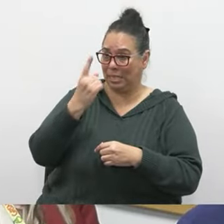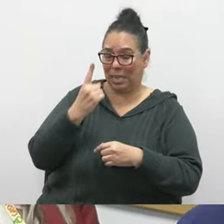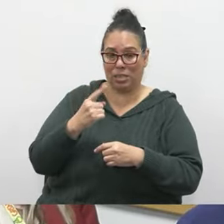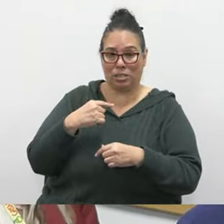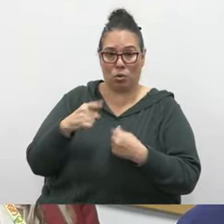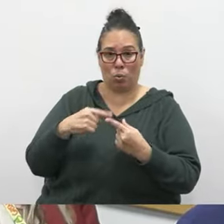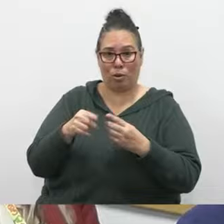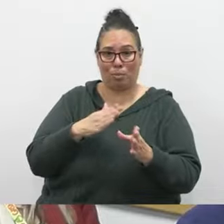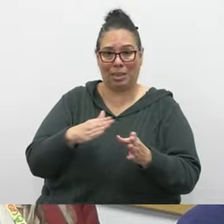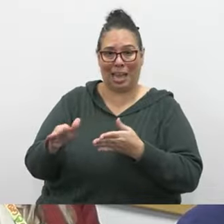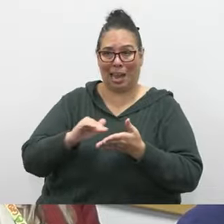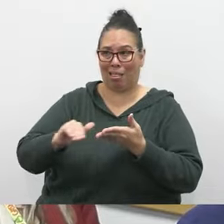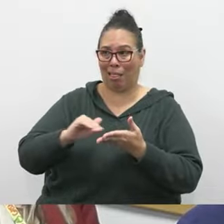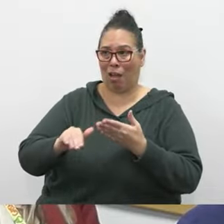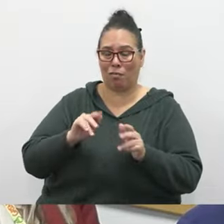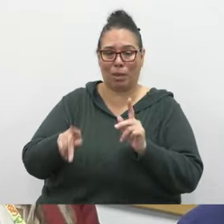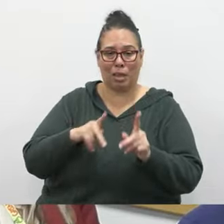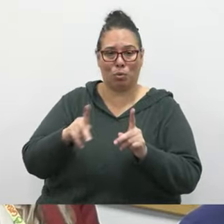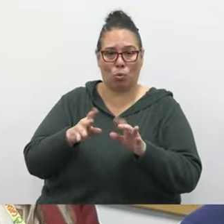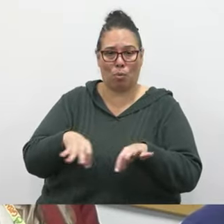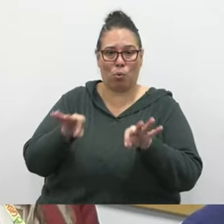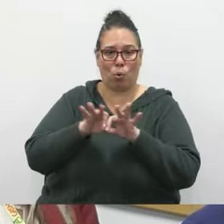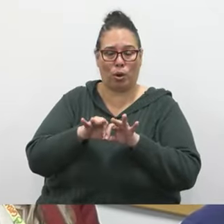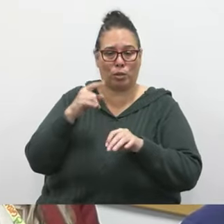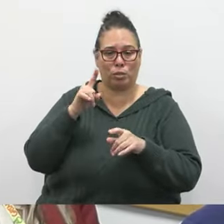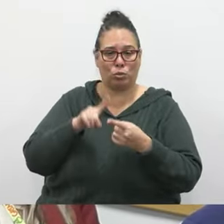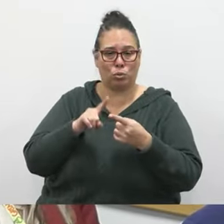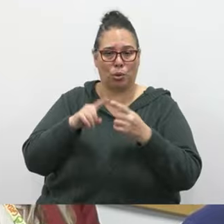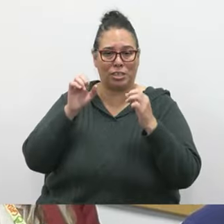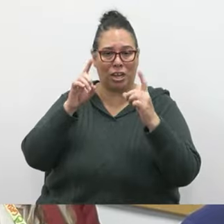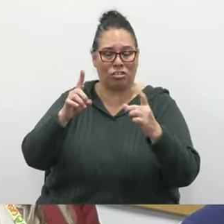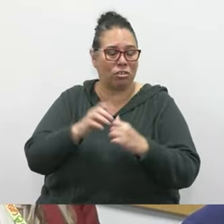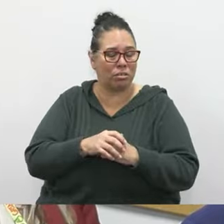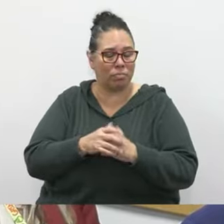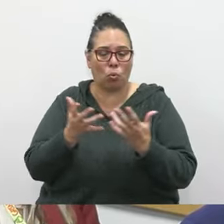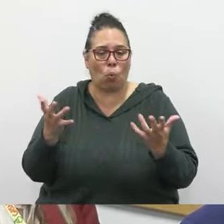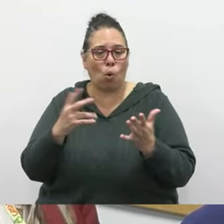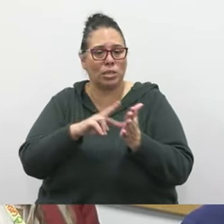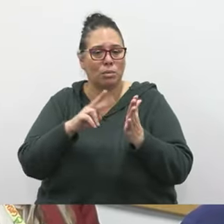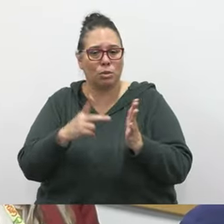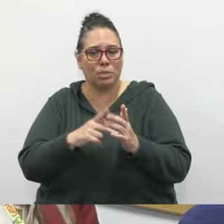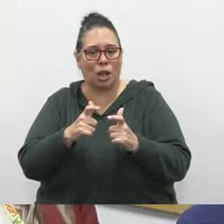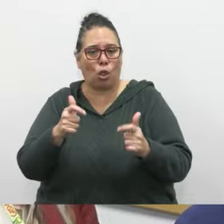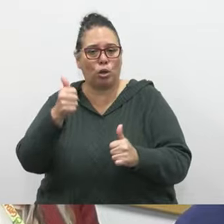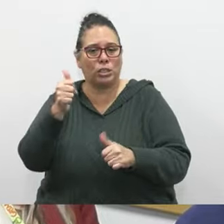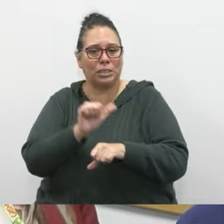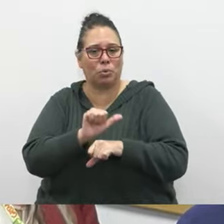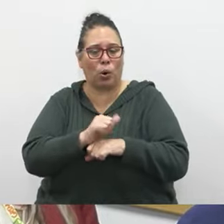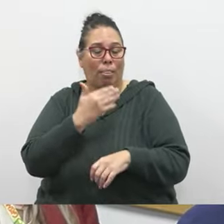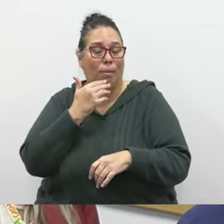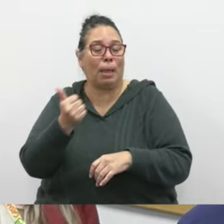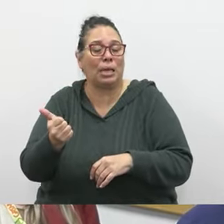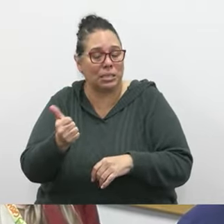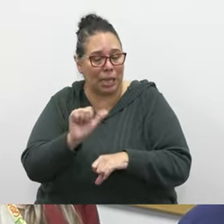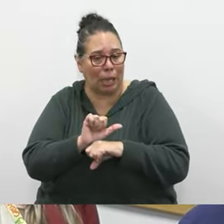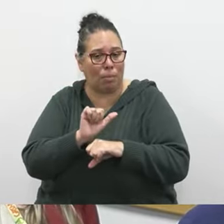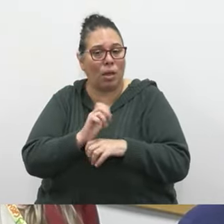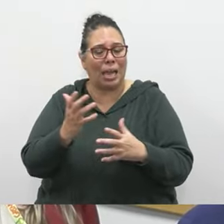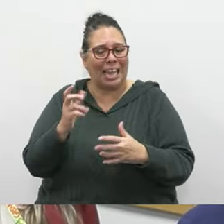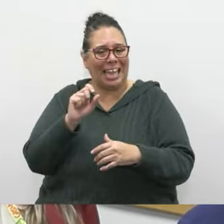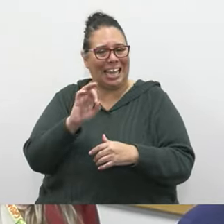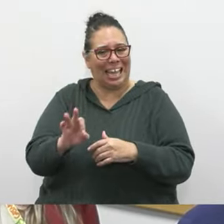on laying off people who are vital to education. What purpose is being the largest employer, or the best employer for that matter, if you fire